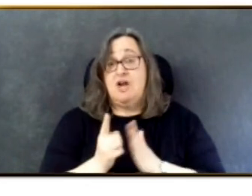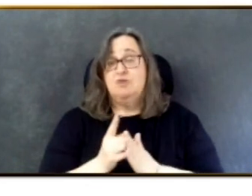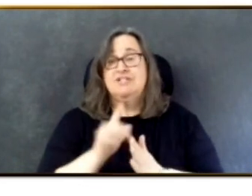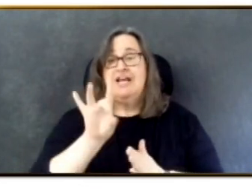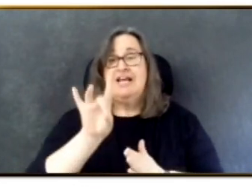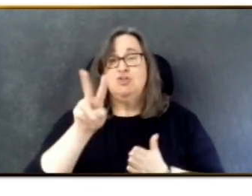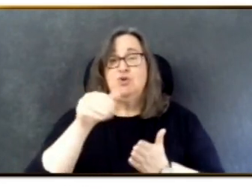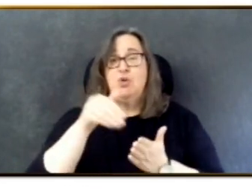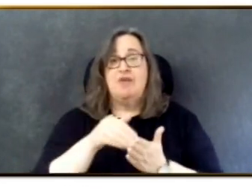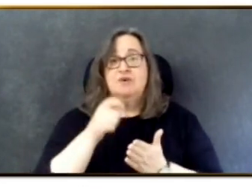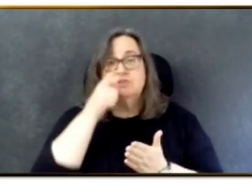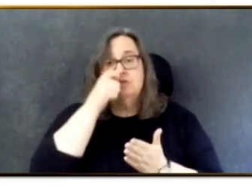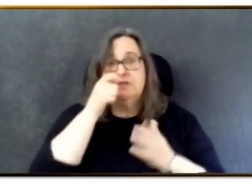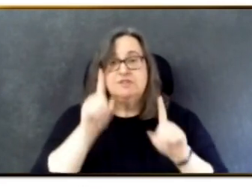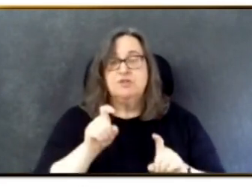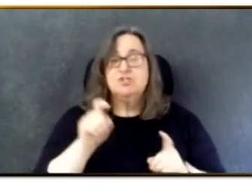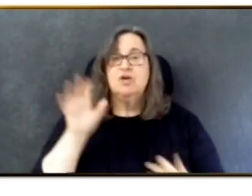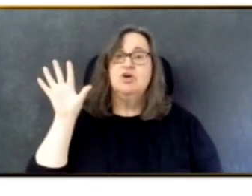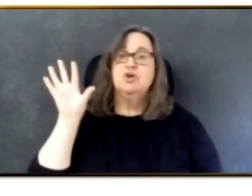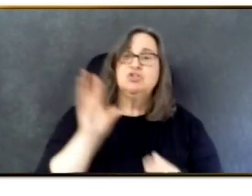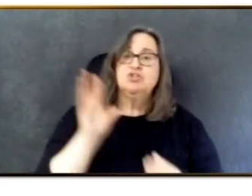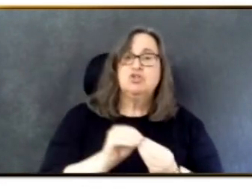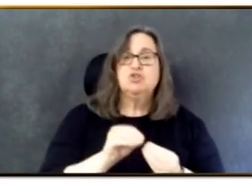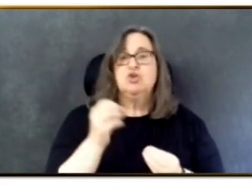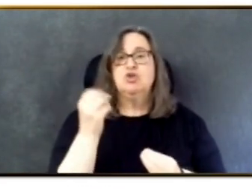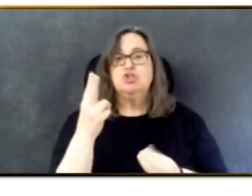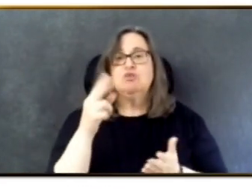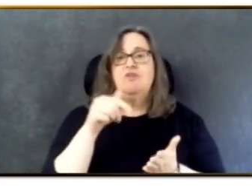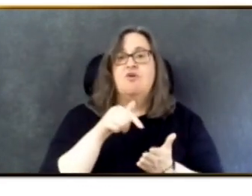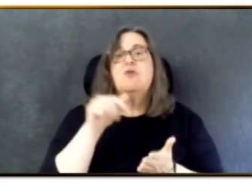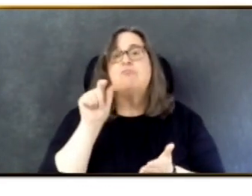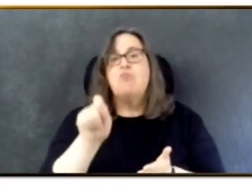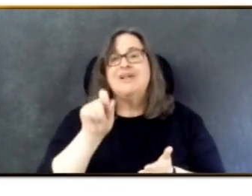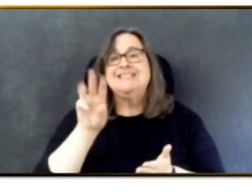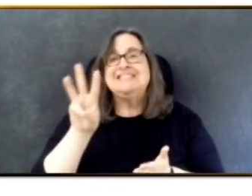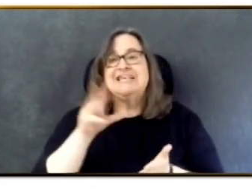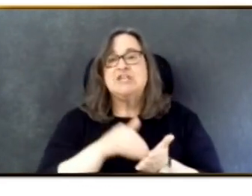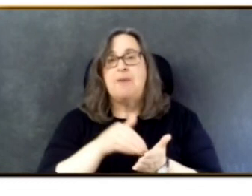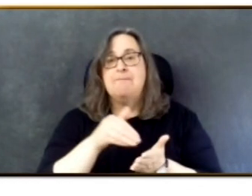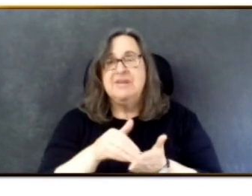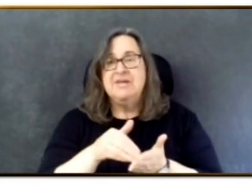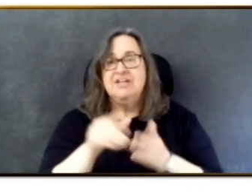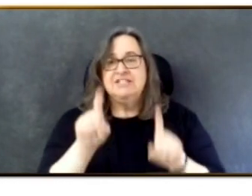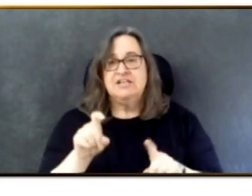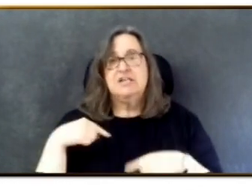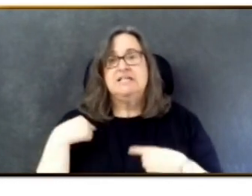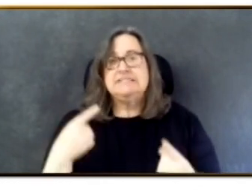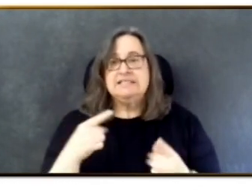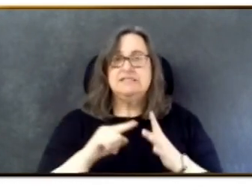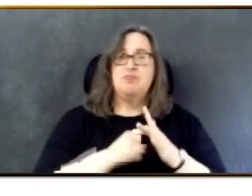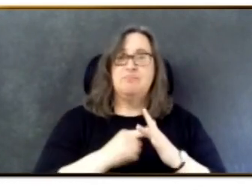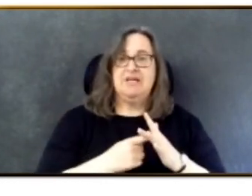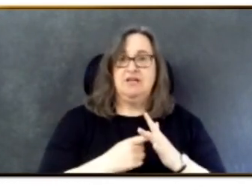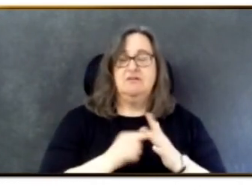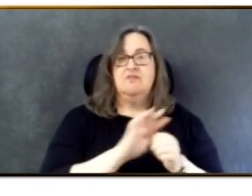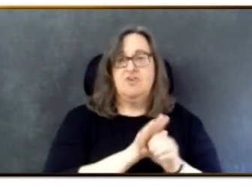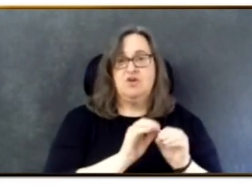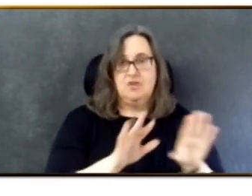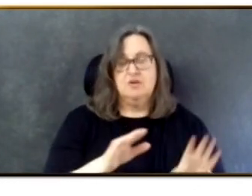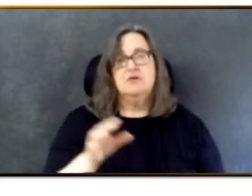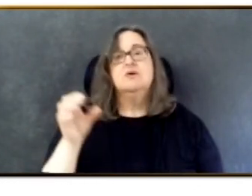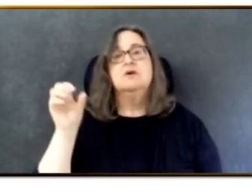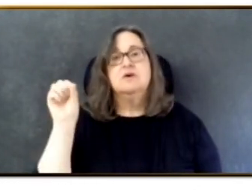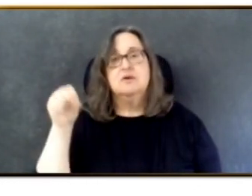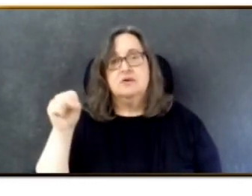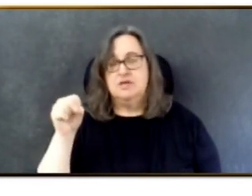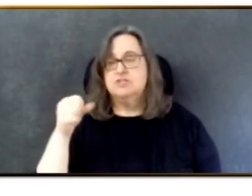for a total of more than 12.6 million tests since the beginning of this pandemic. Yes, there is a